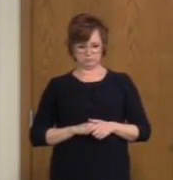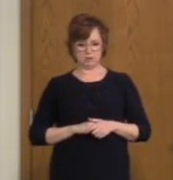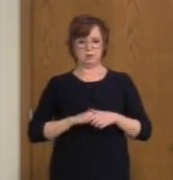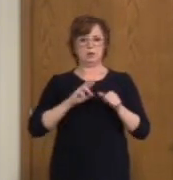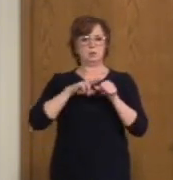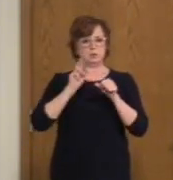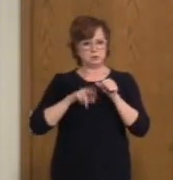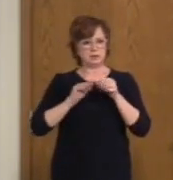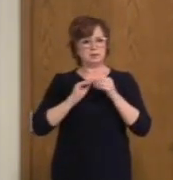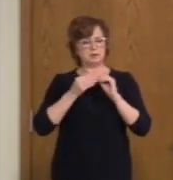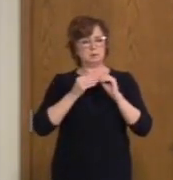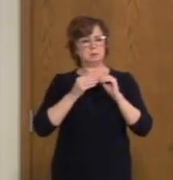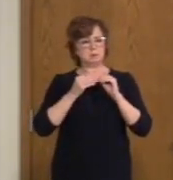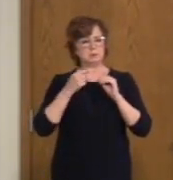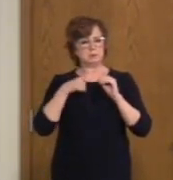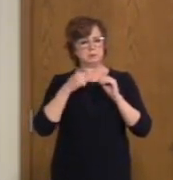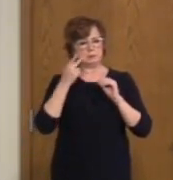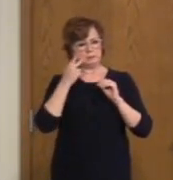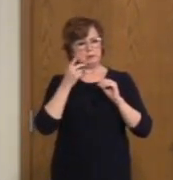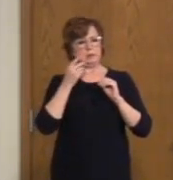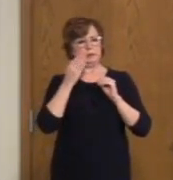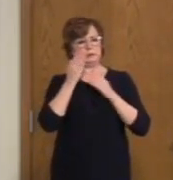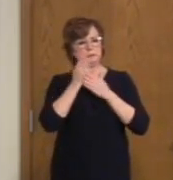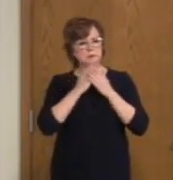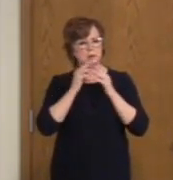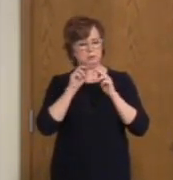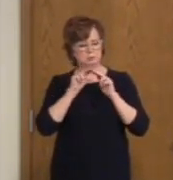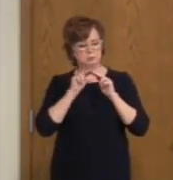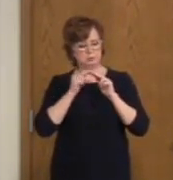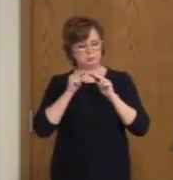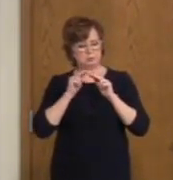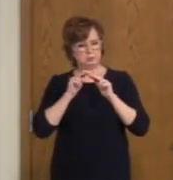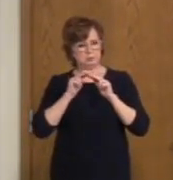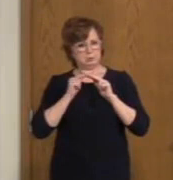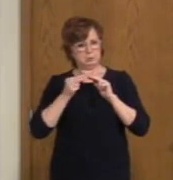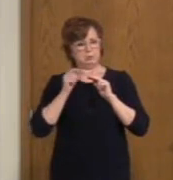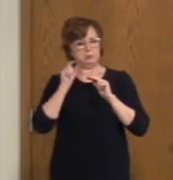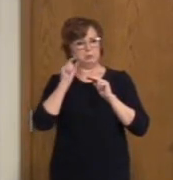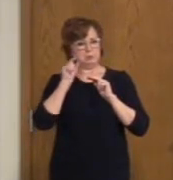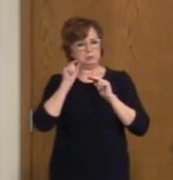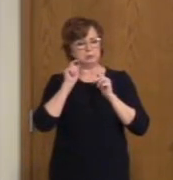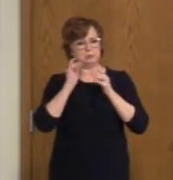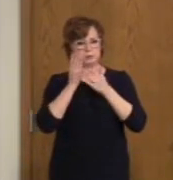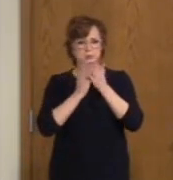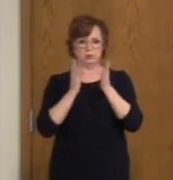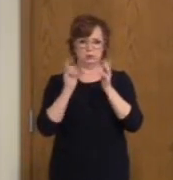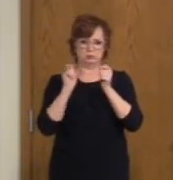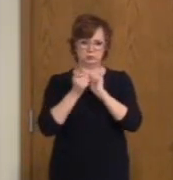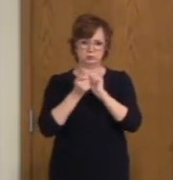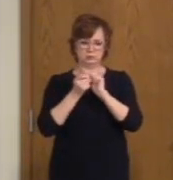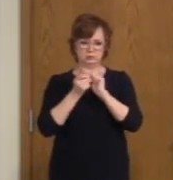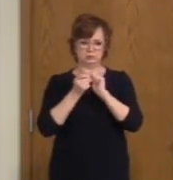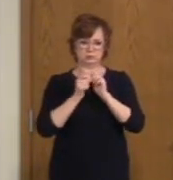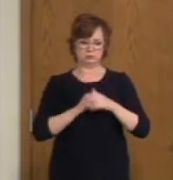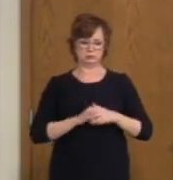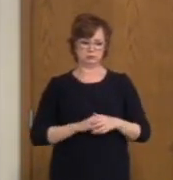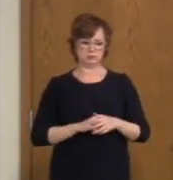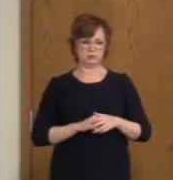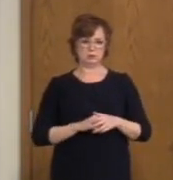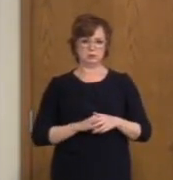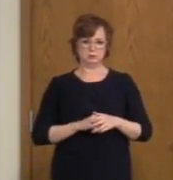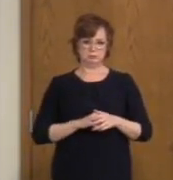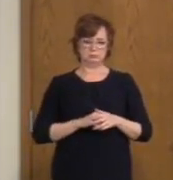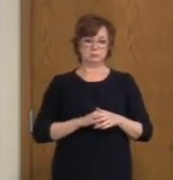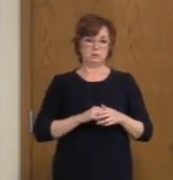And you're correct that even though we are thankfully not seeing high rates of hospitalization and deaths in 80 and older